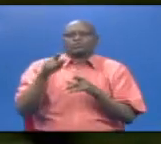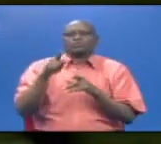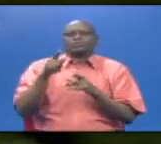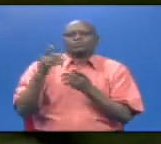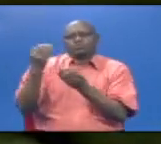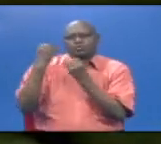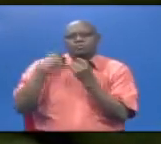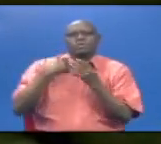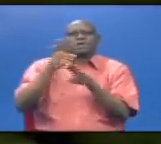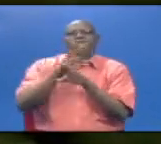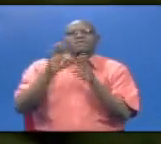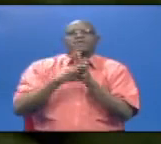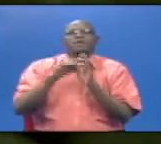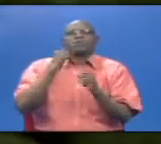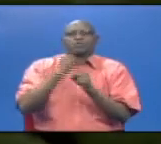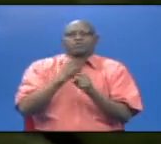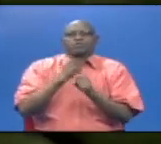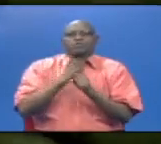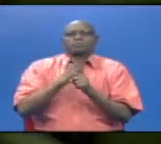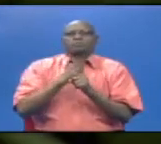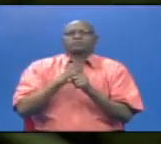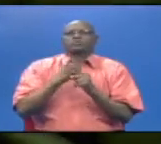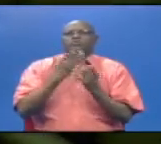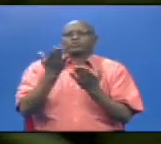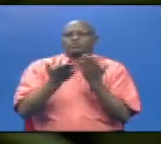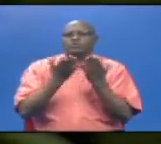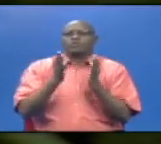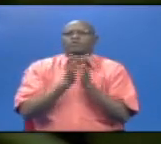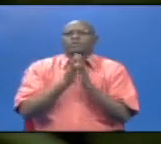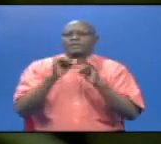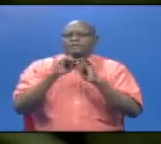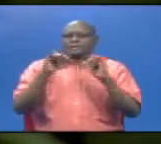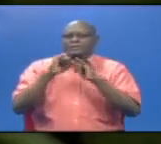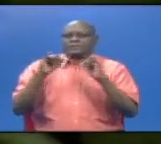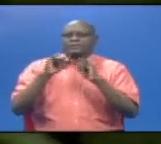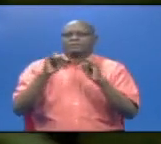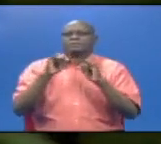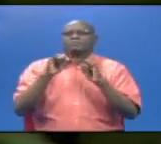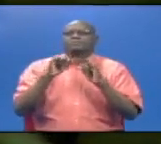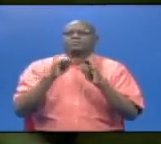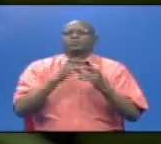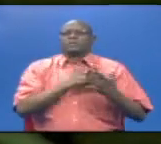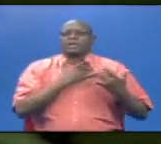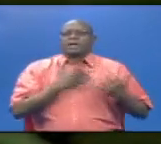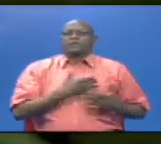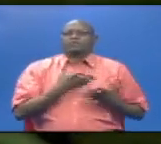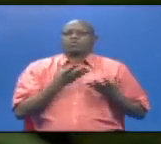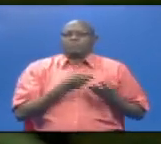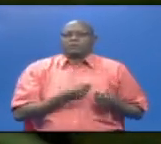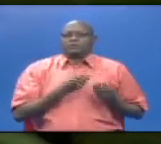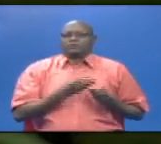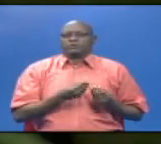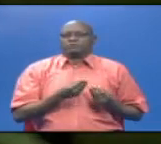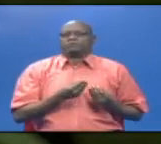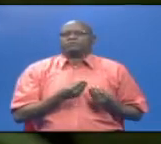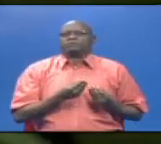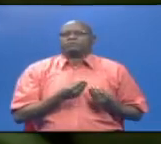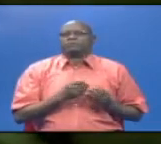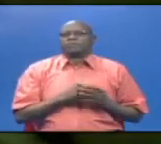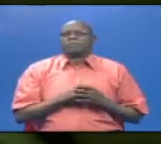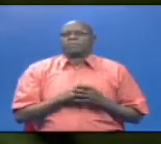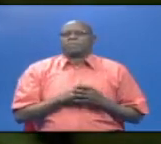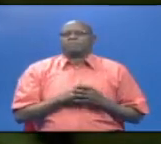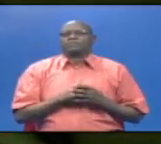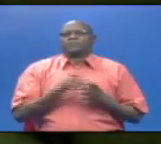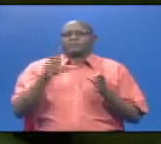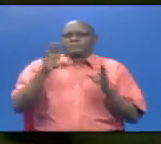me to serve with integrity, to serve with compassion, to serve with the